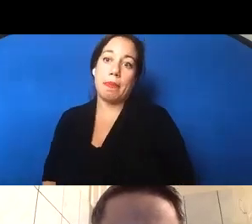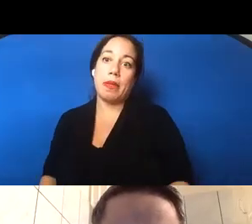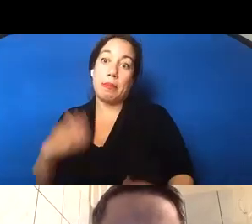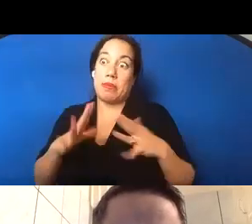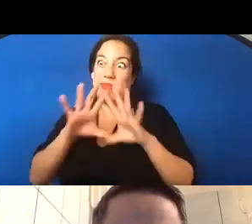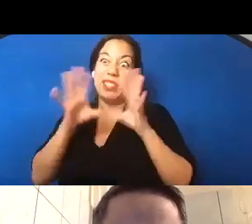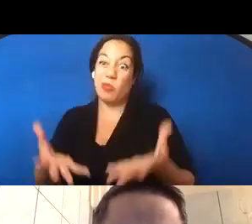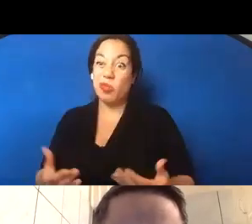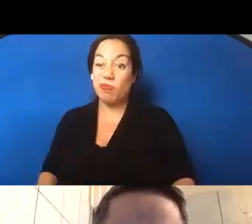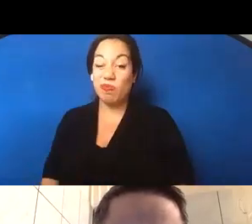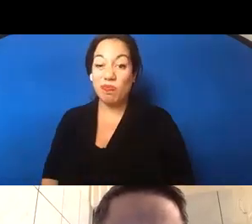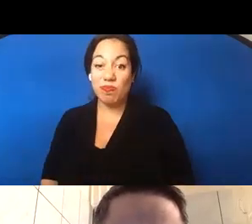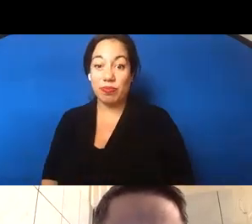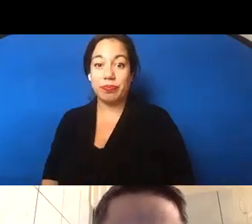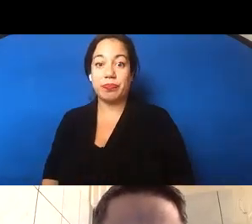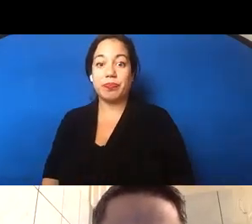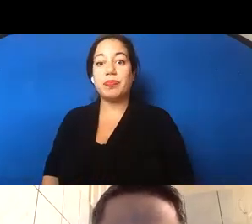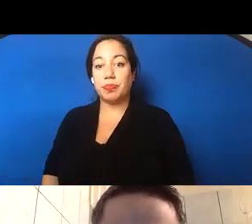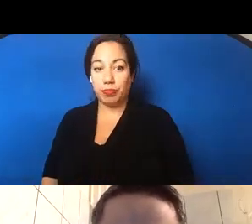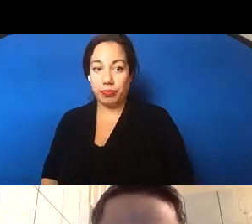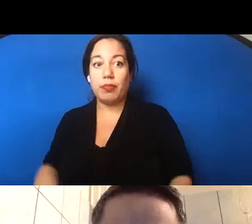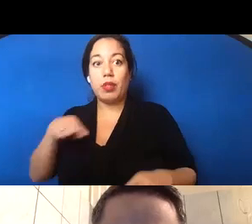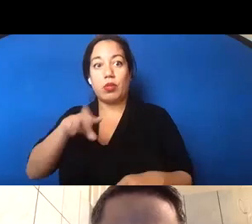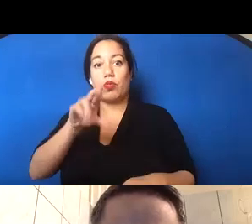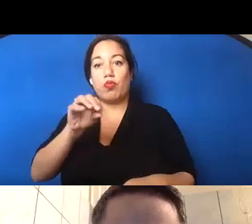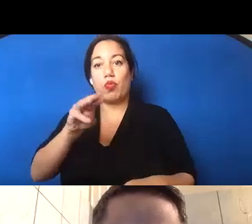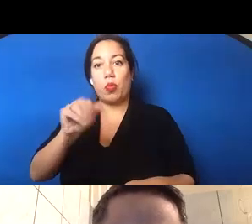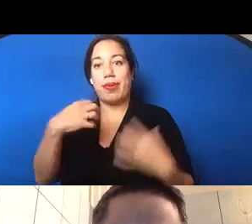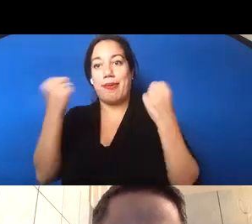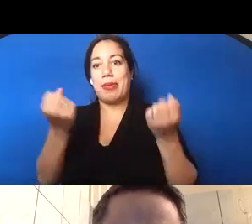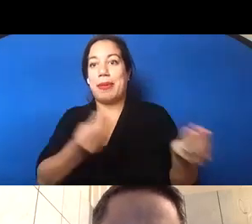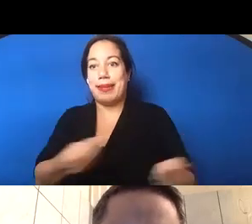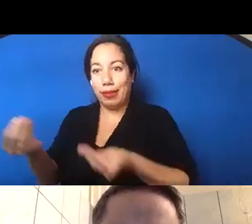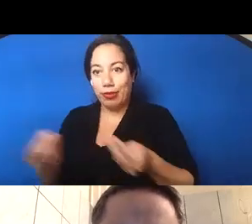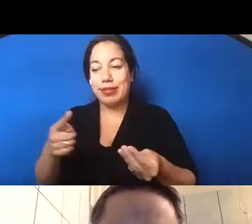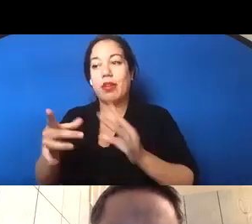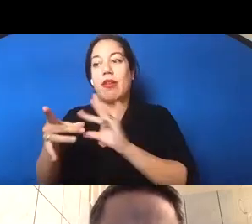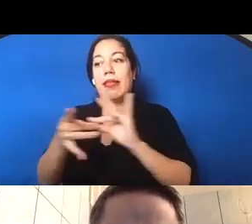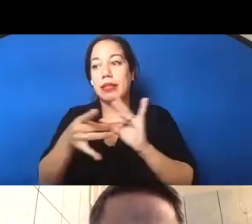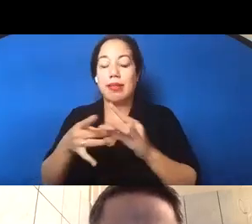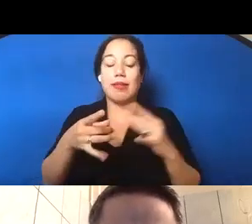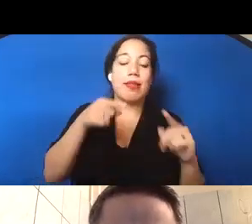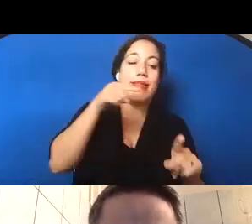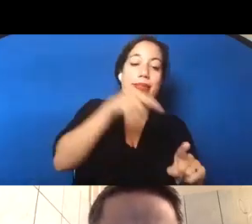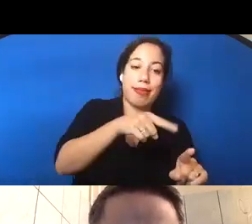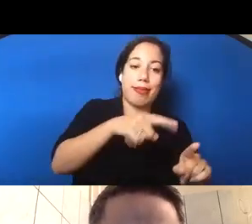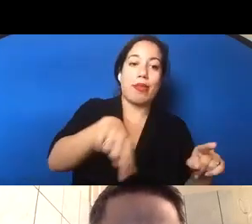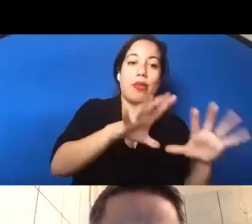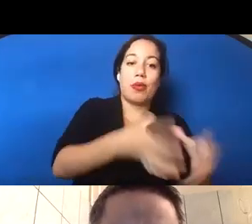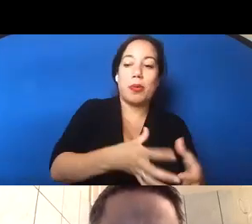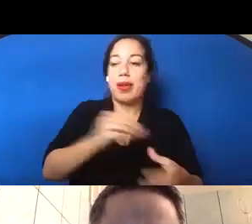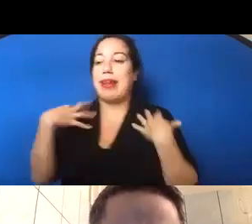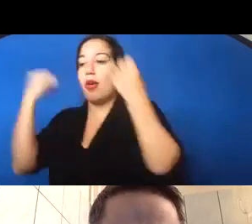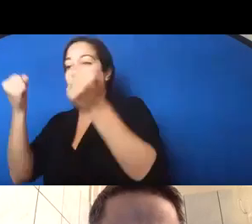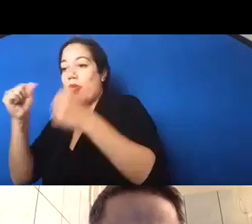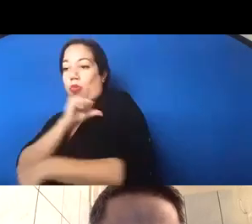world. These Roma health mediators act as a liaison between them and the health authorities to improve access to health and